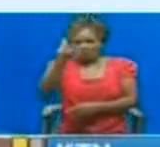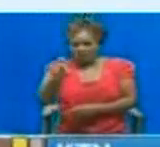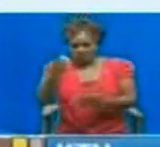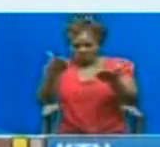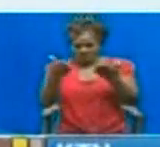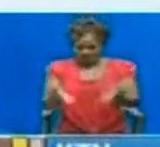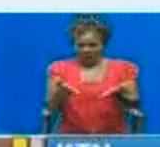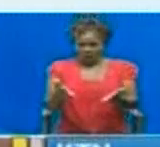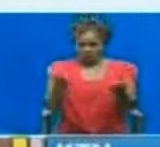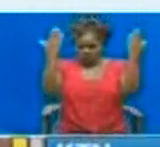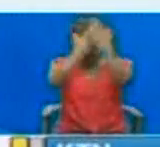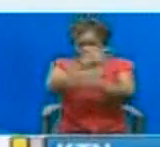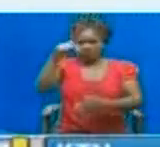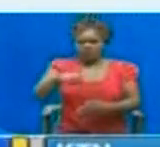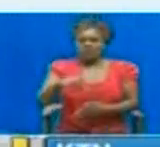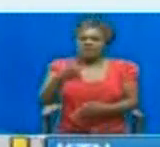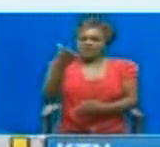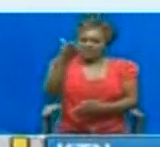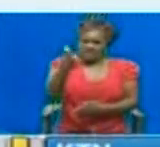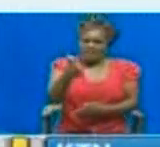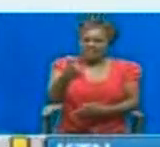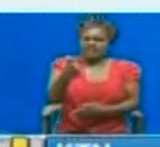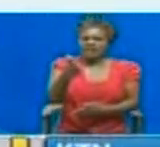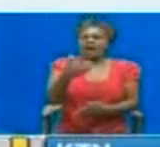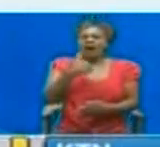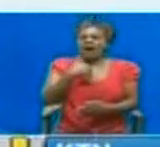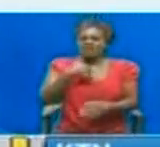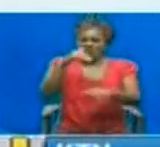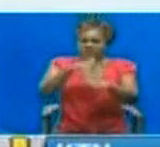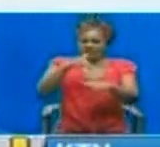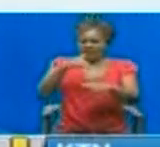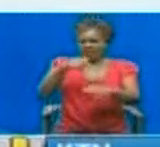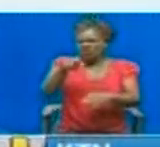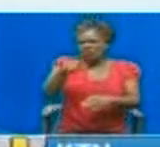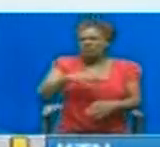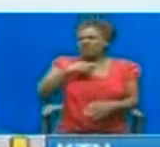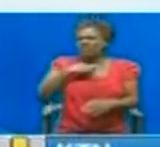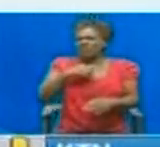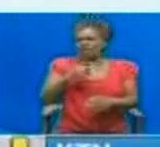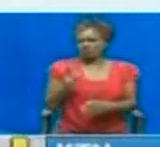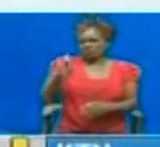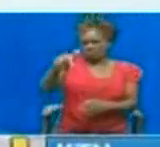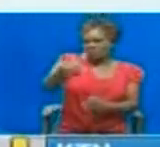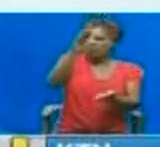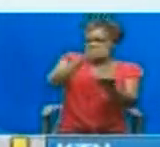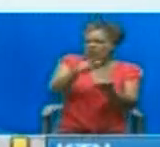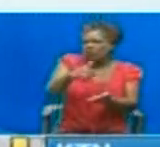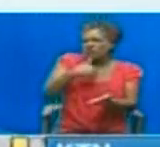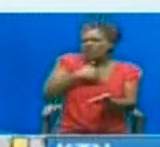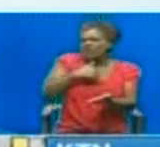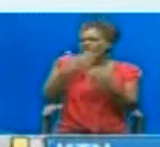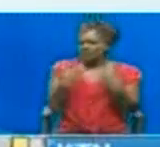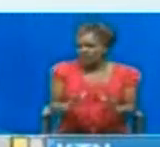ask you this evening is whether this has actually affected your wallet. Have you actually felt the effect of the